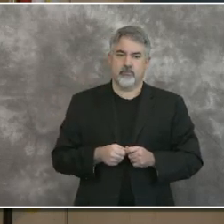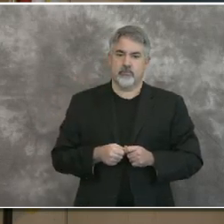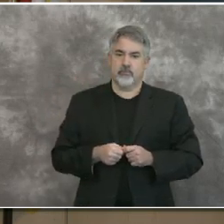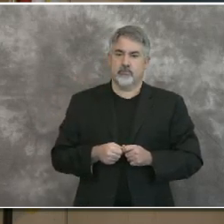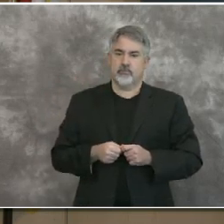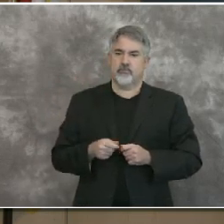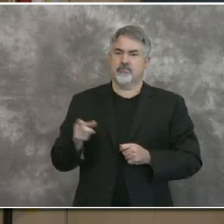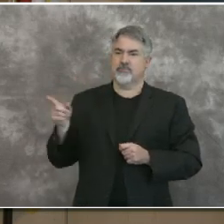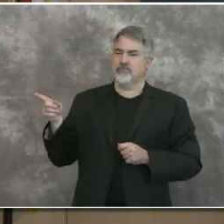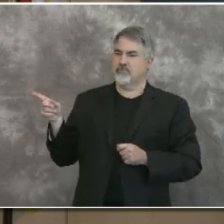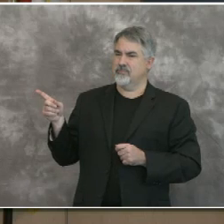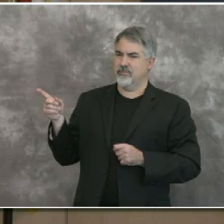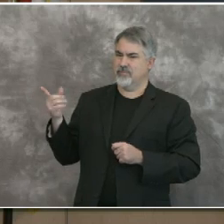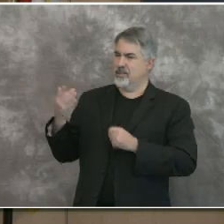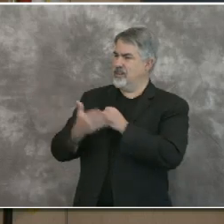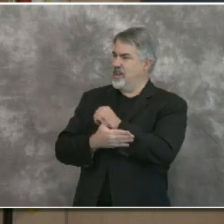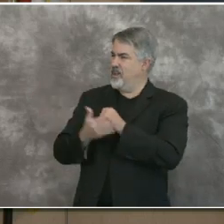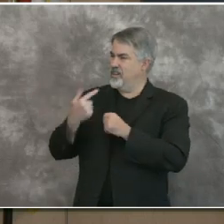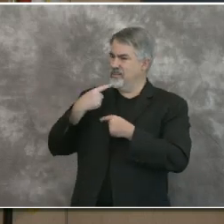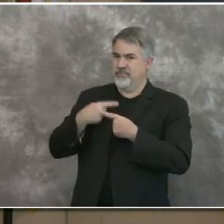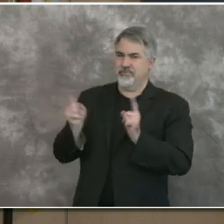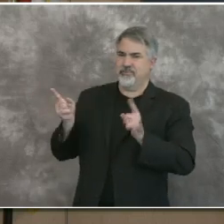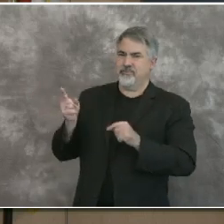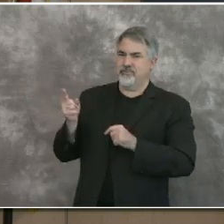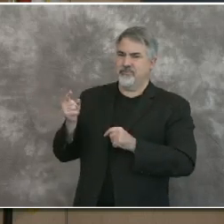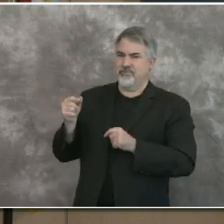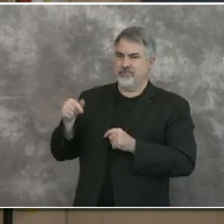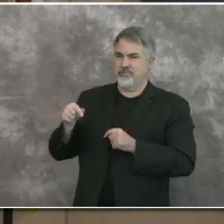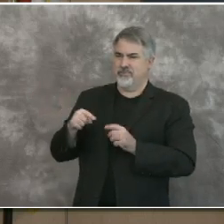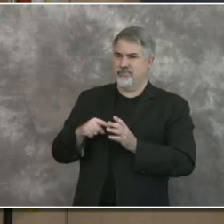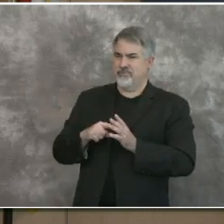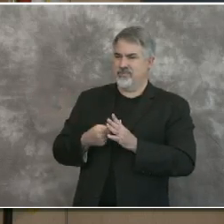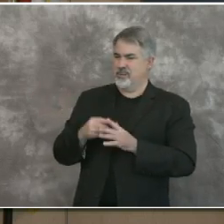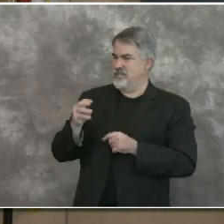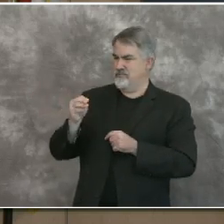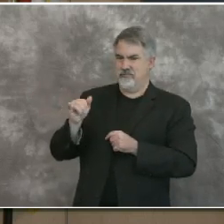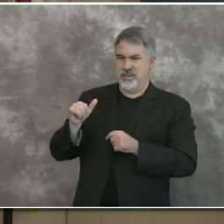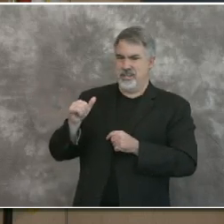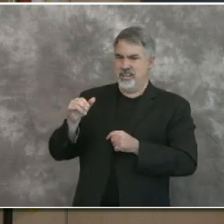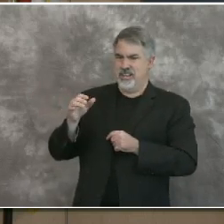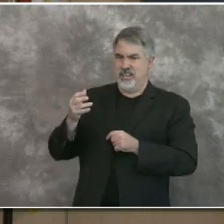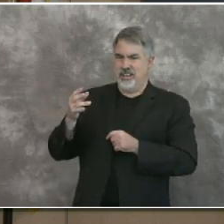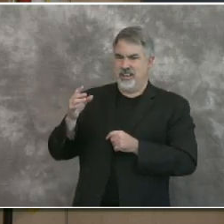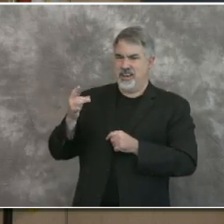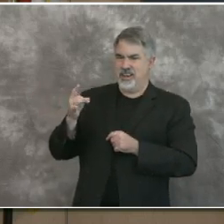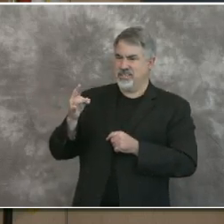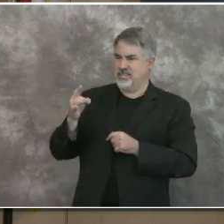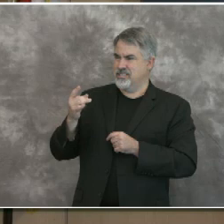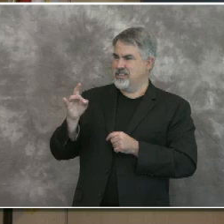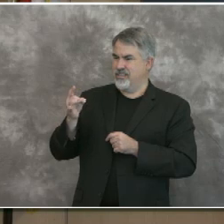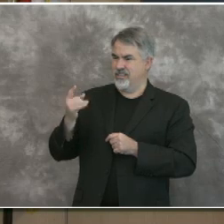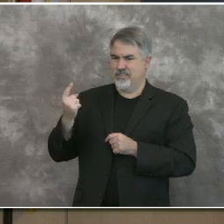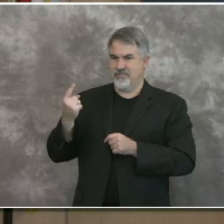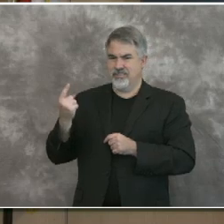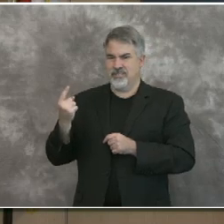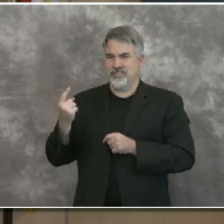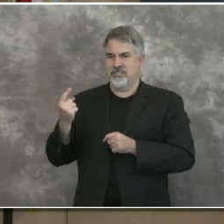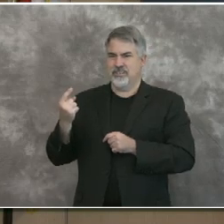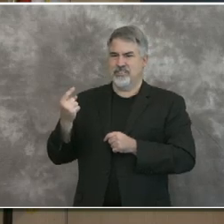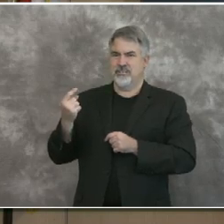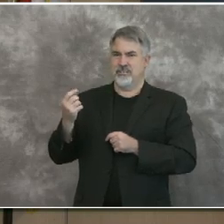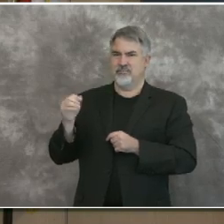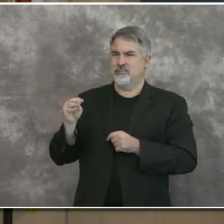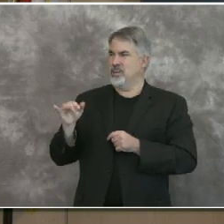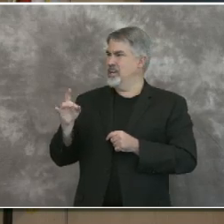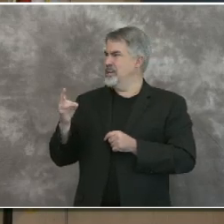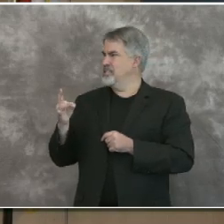plans to begin phase reopening starting on May 18th. Looking to get your response on that. Okay,